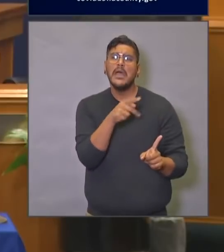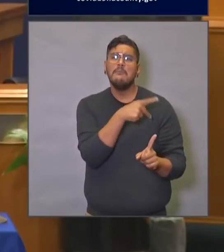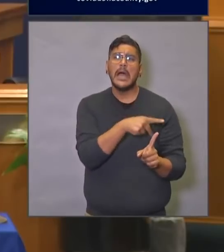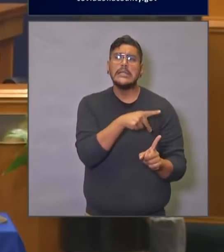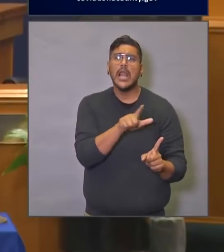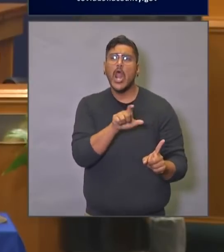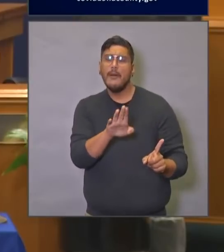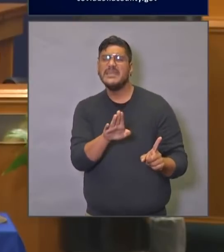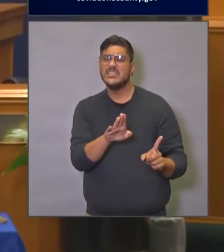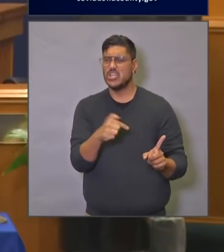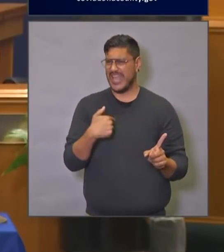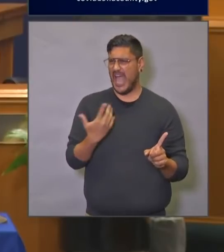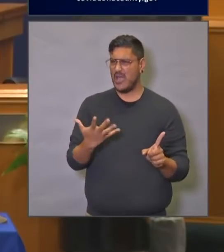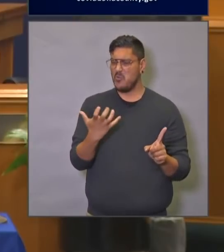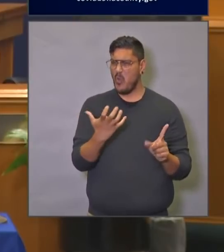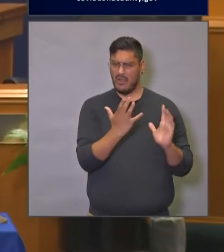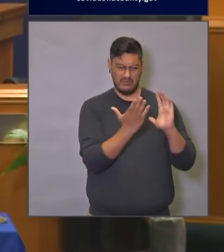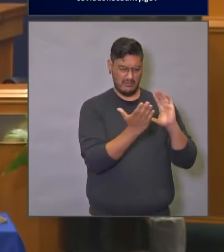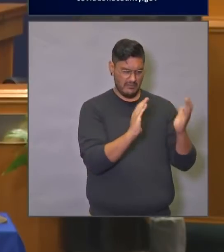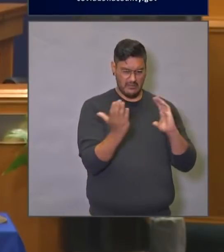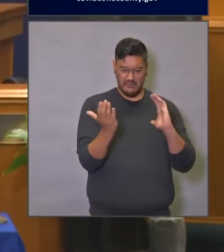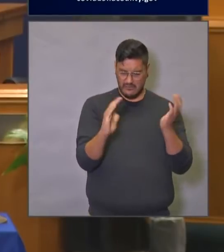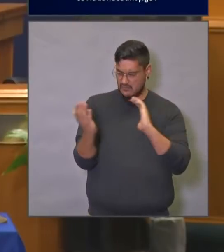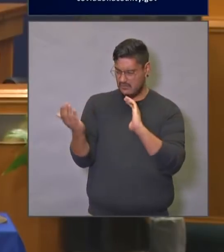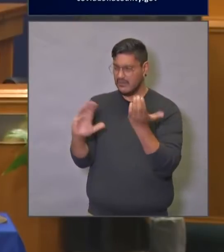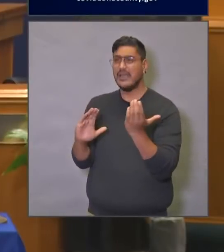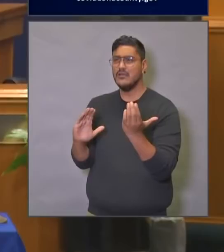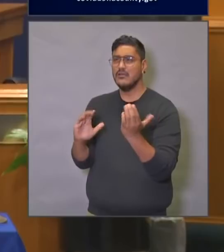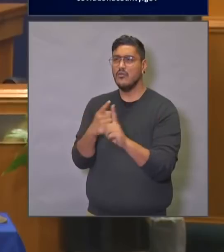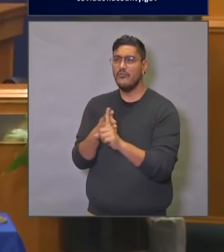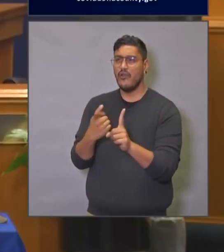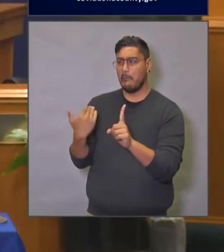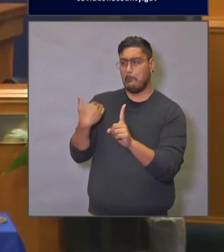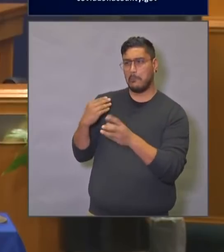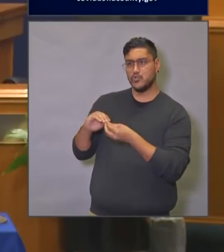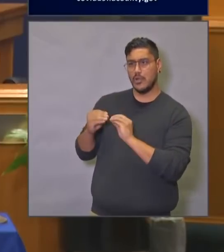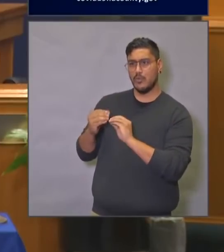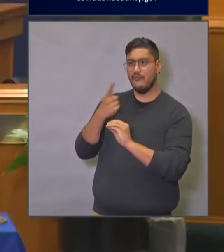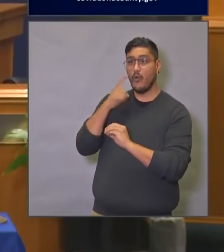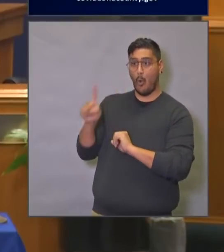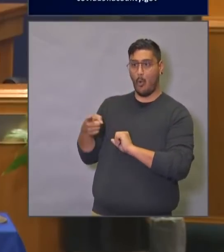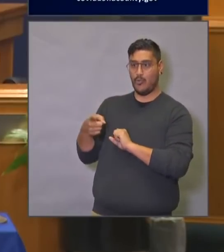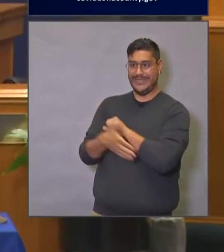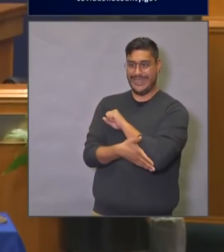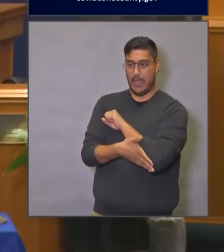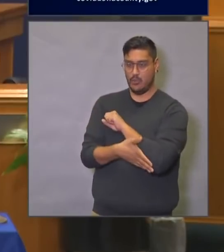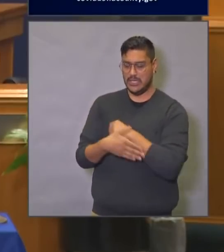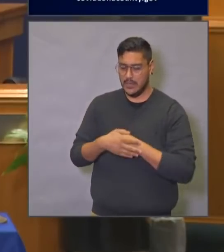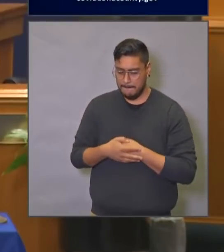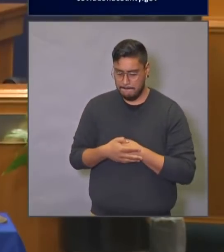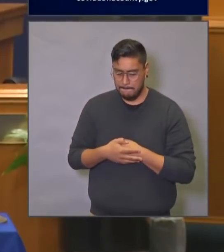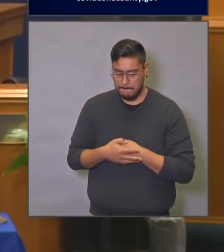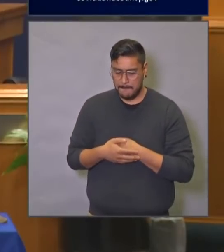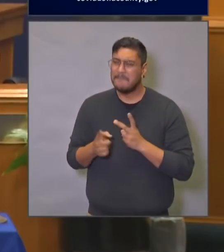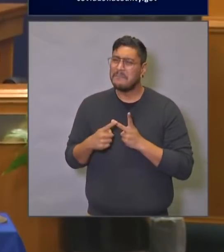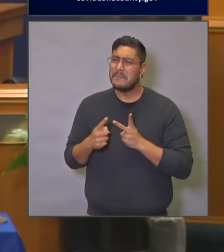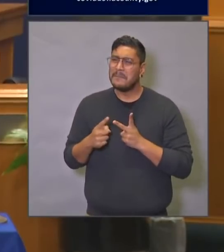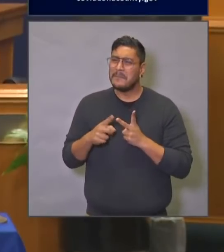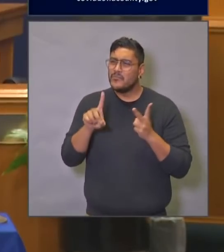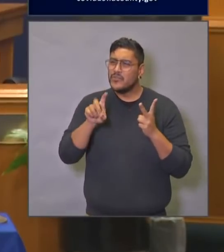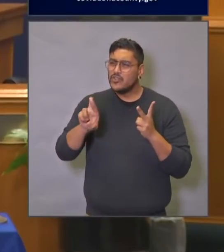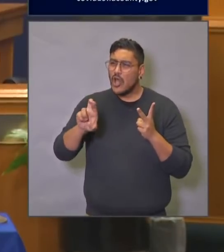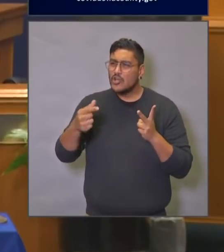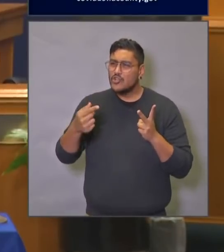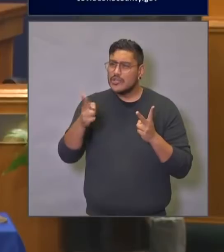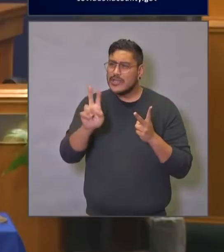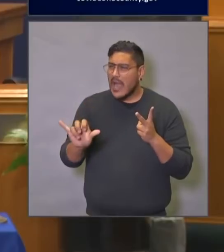compare the current numbers to the earlier ones that were just for the county. And then if Dr. Galley could talk about,